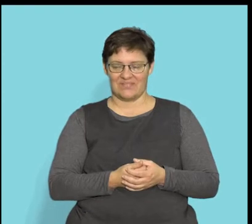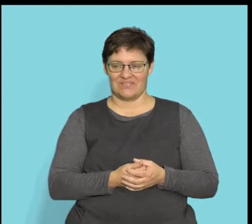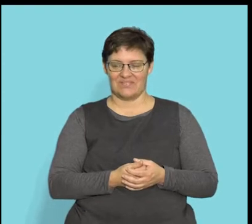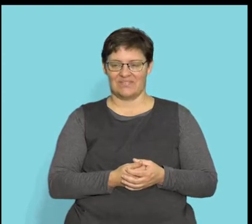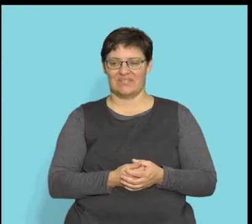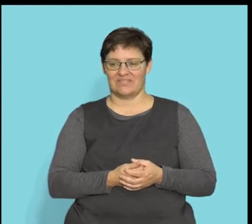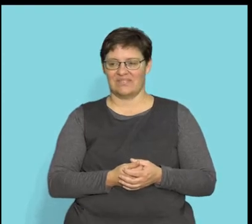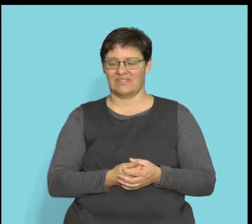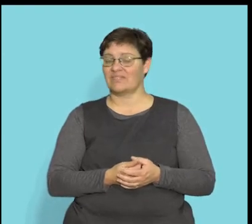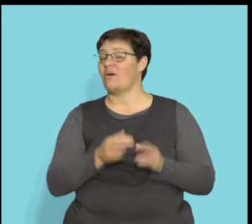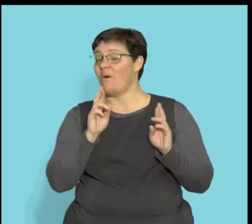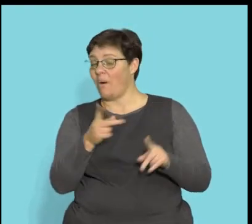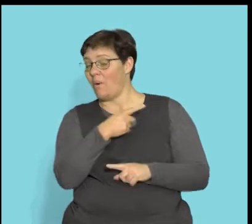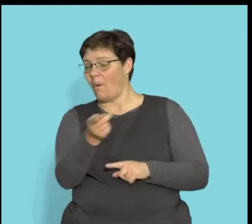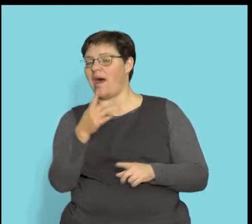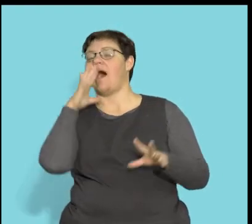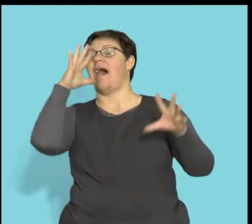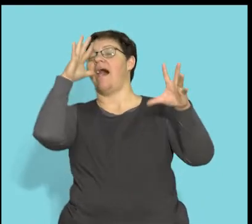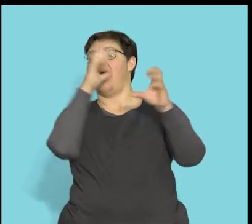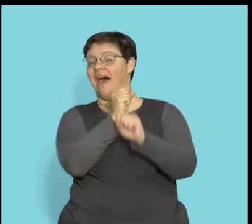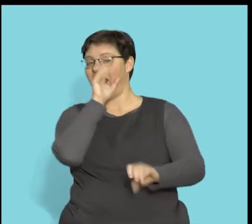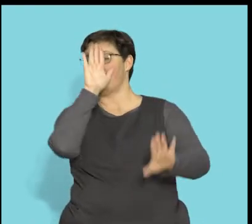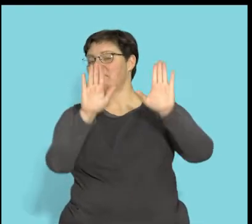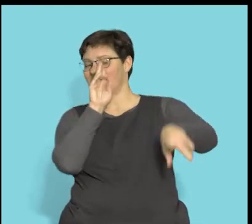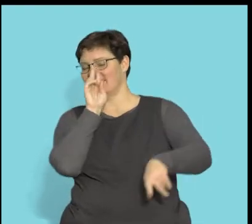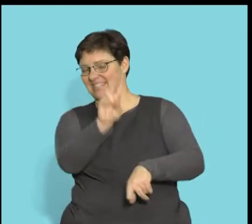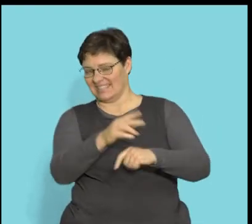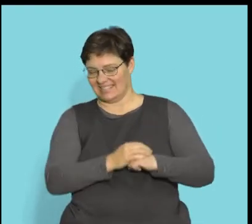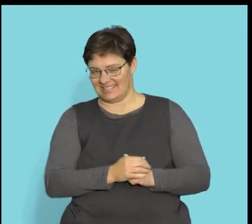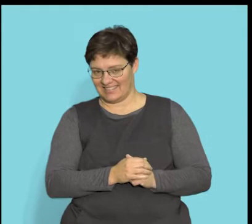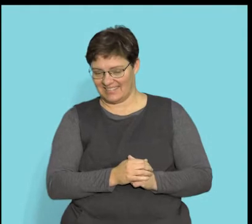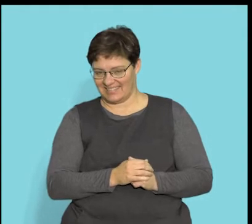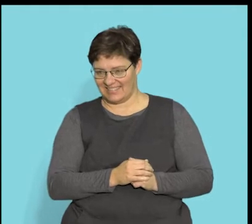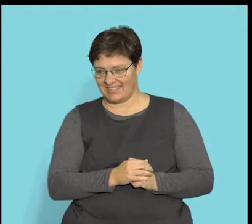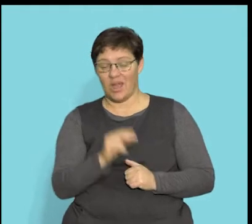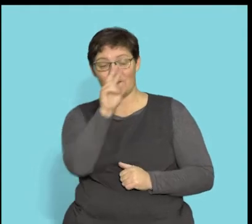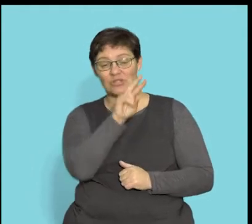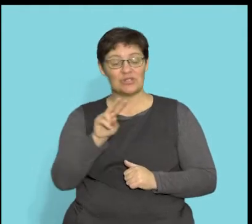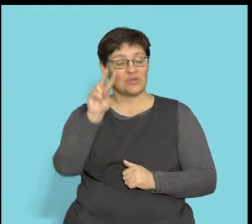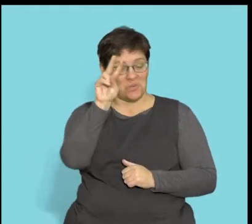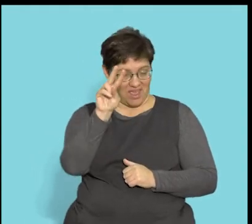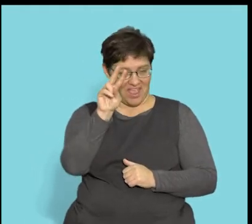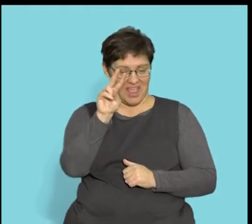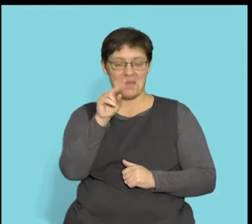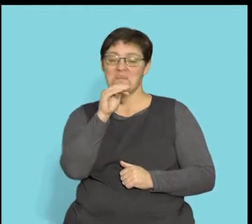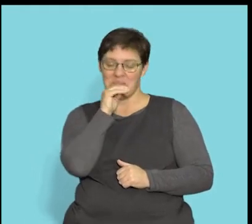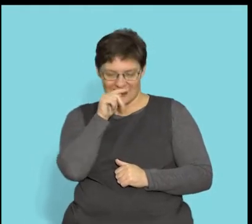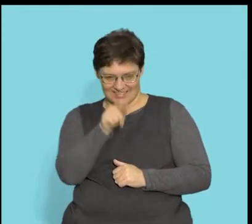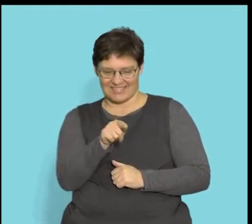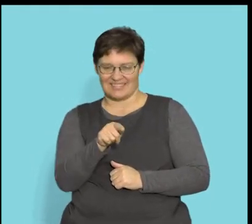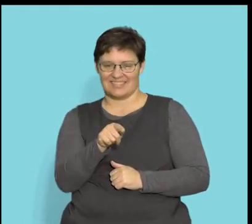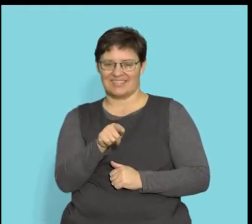being squared. So I'm hoping that everyone's starting to see a bit of a pattern, that the scale factor squared can